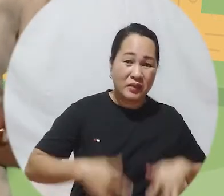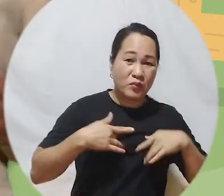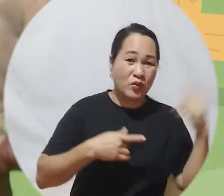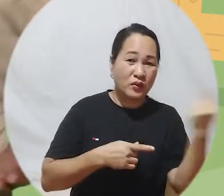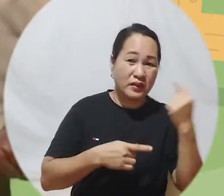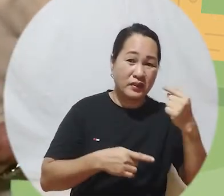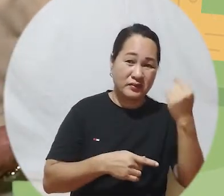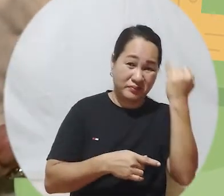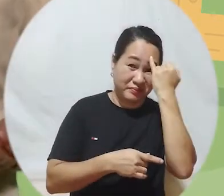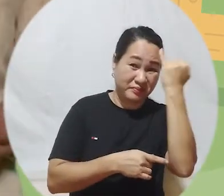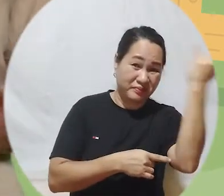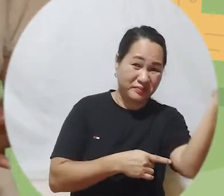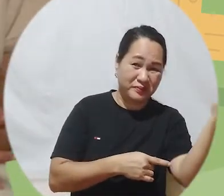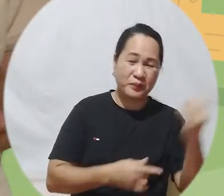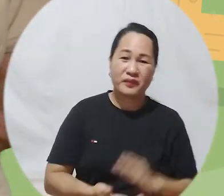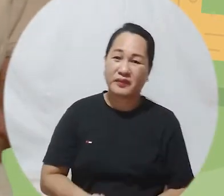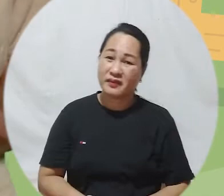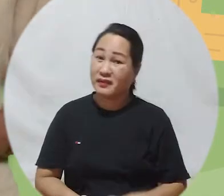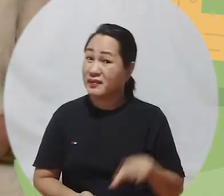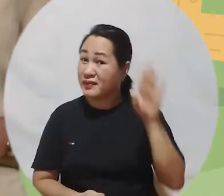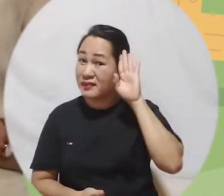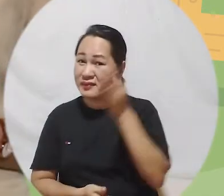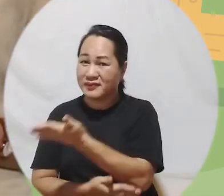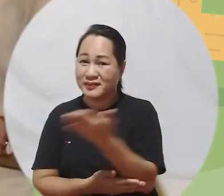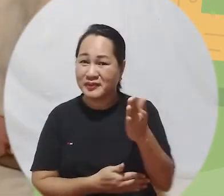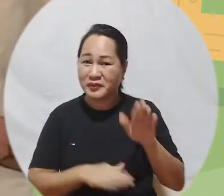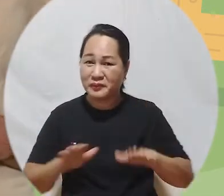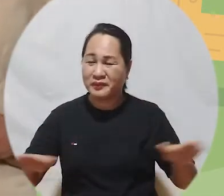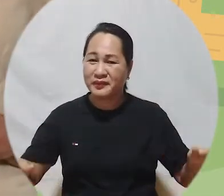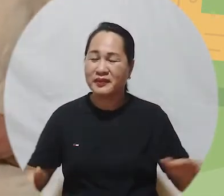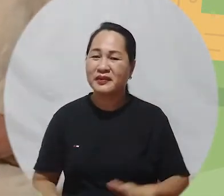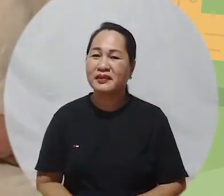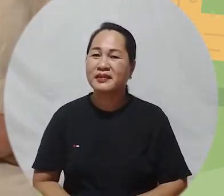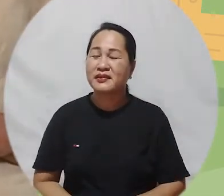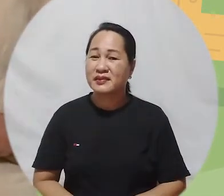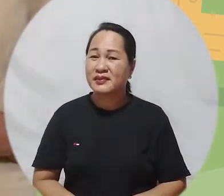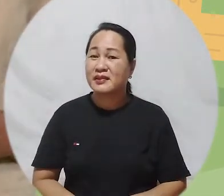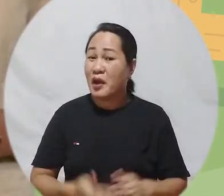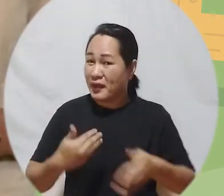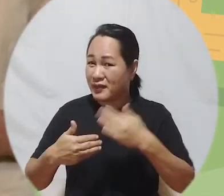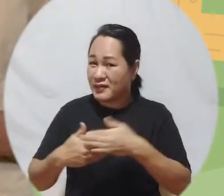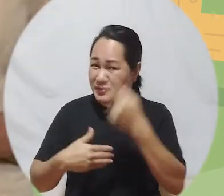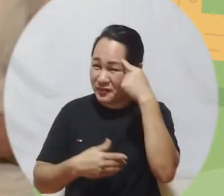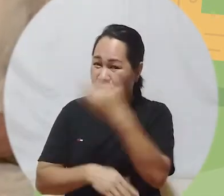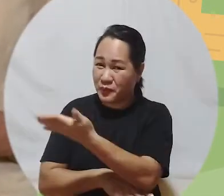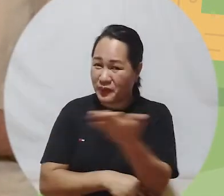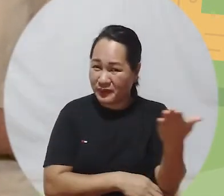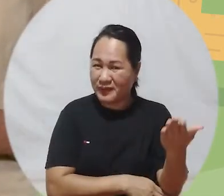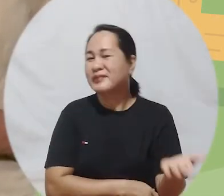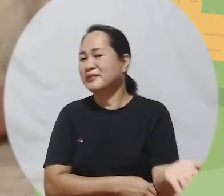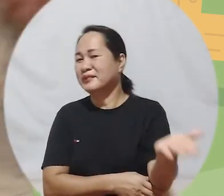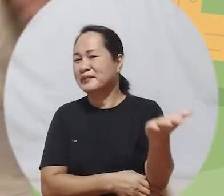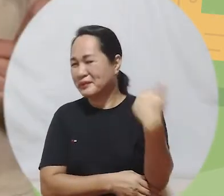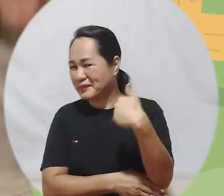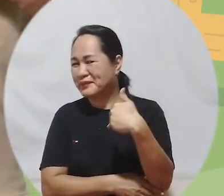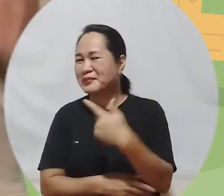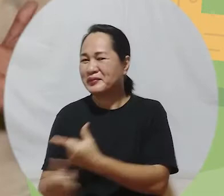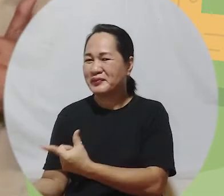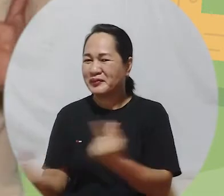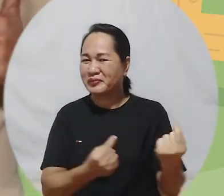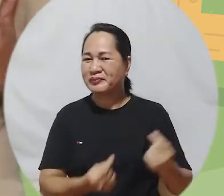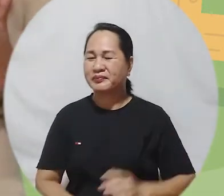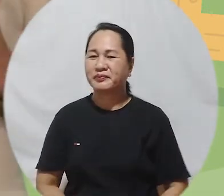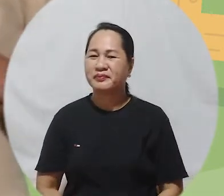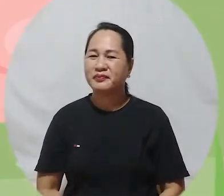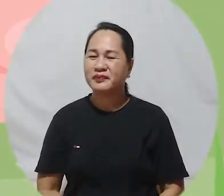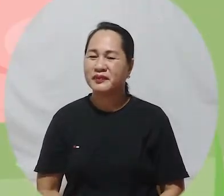our imagination. Did you hear that, kids? This is going to be easy for you, so let's do